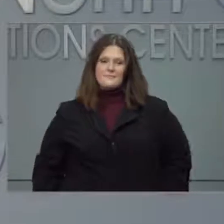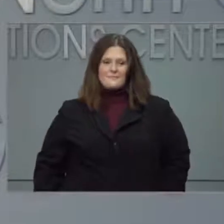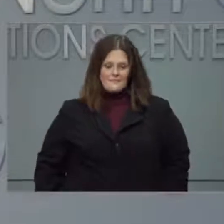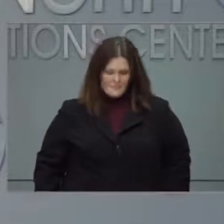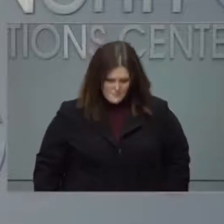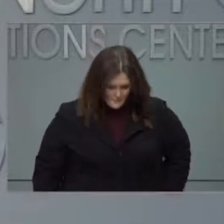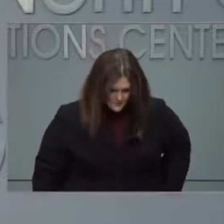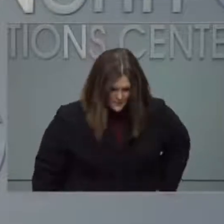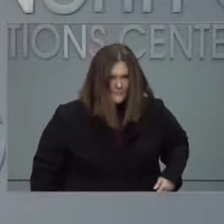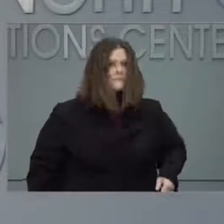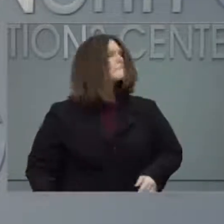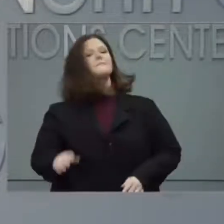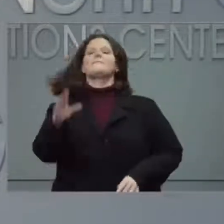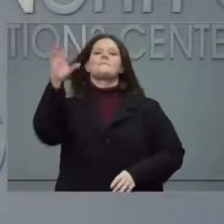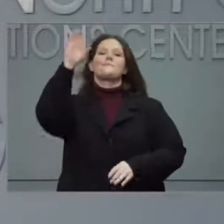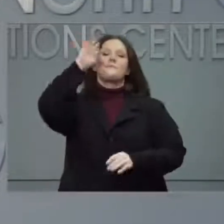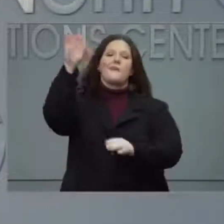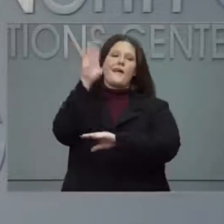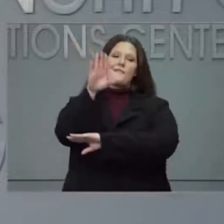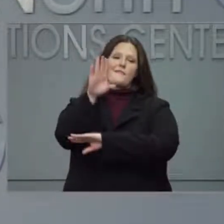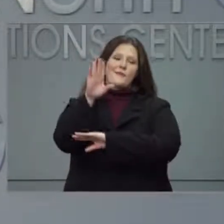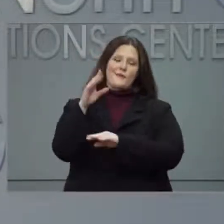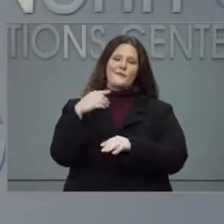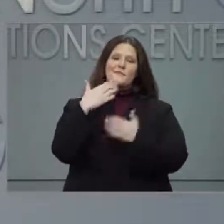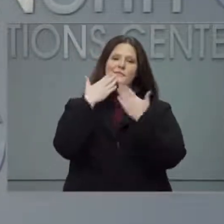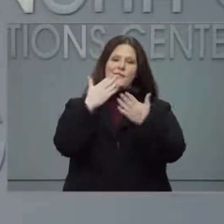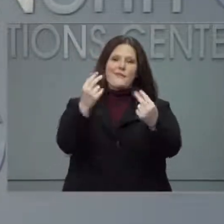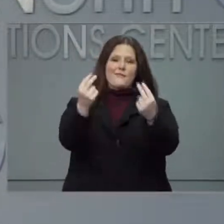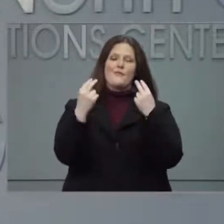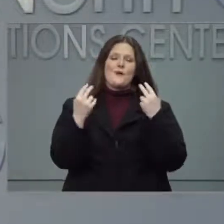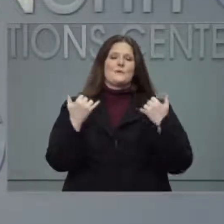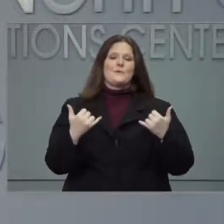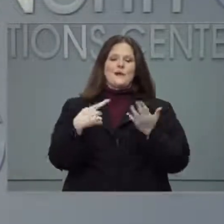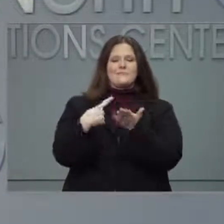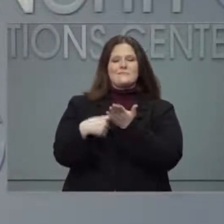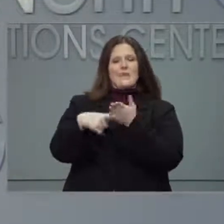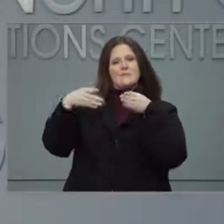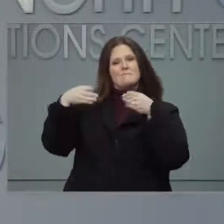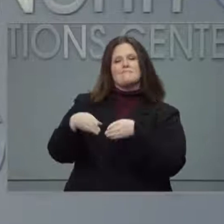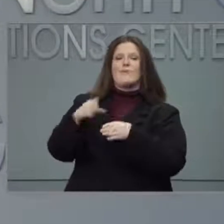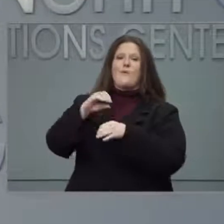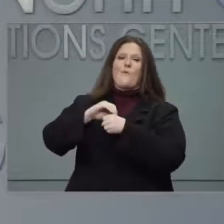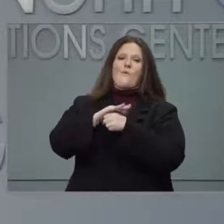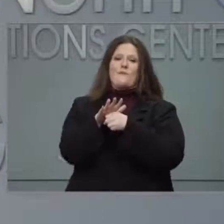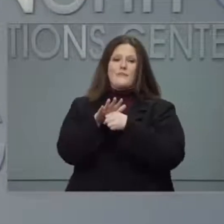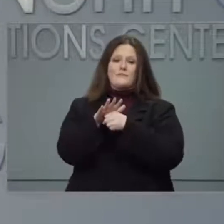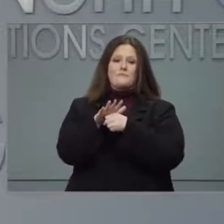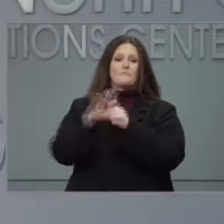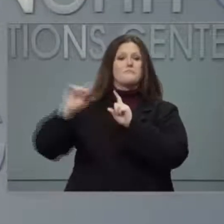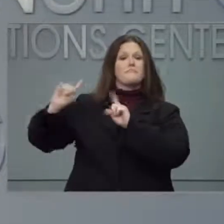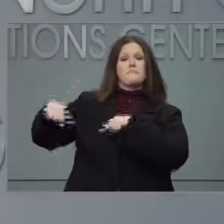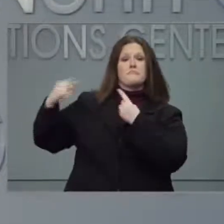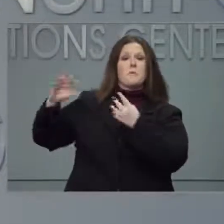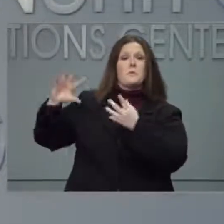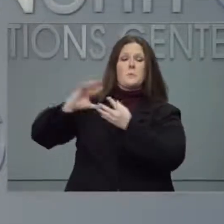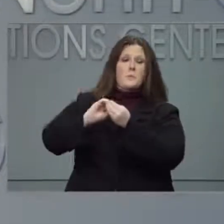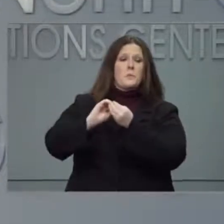Good afternoon, everybody, and thank you for joining today's update on COVID-19. As of today, we have had